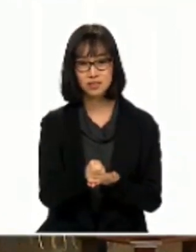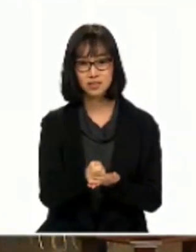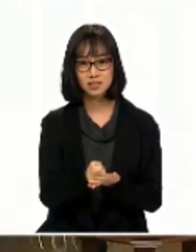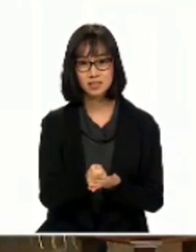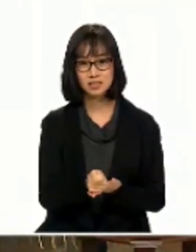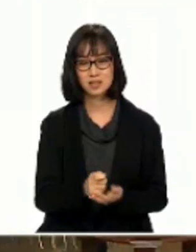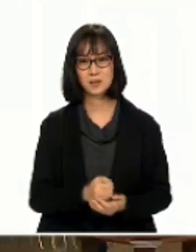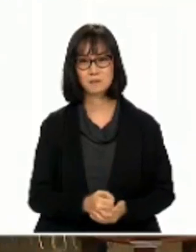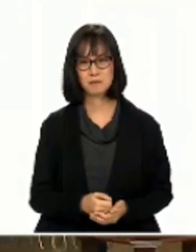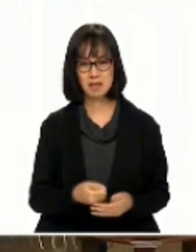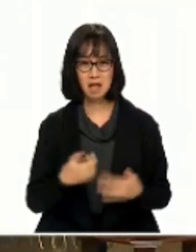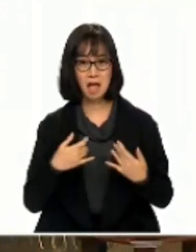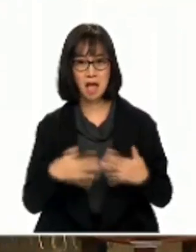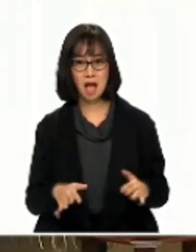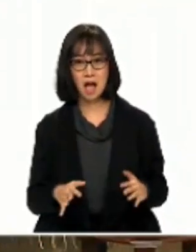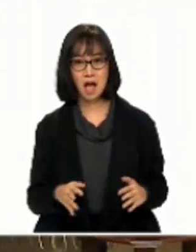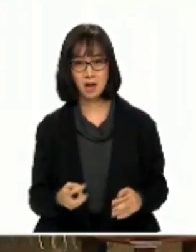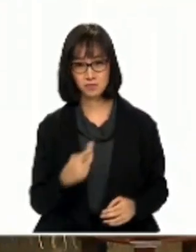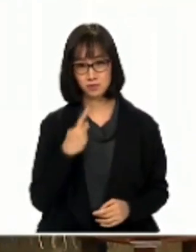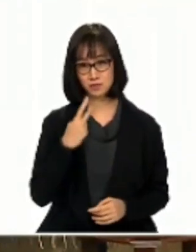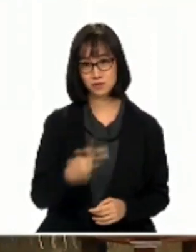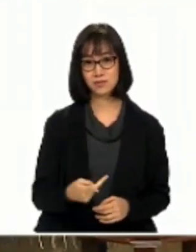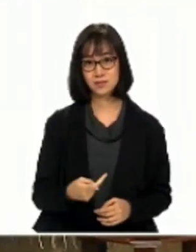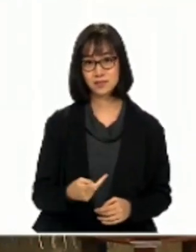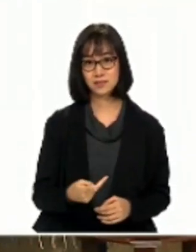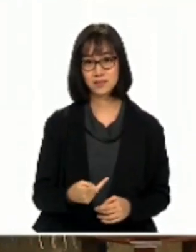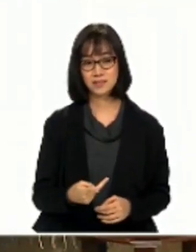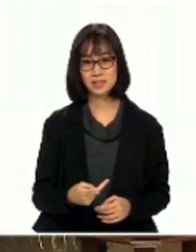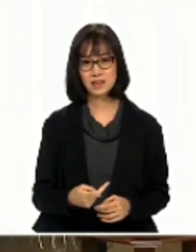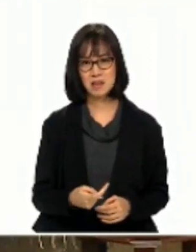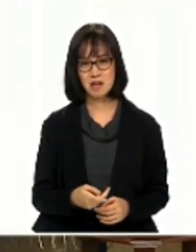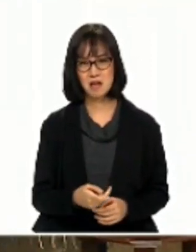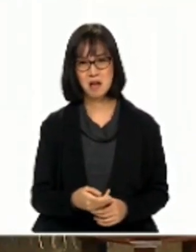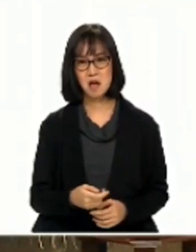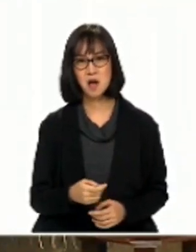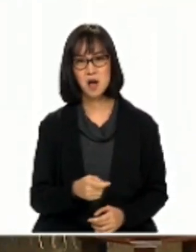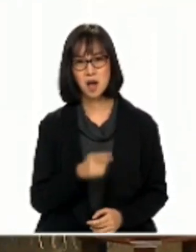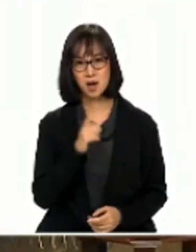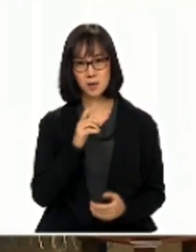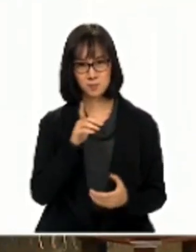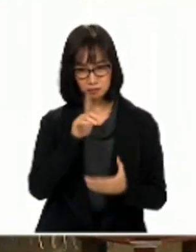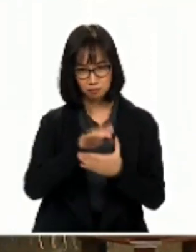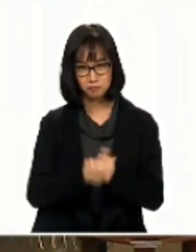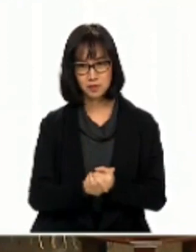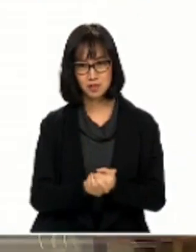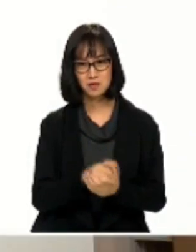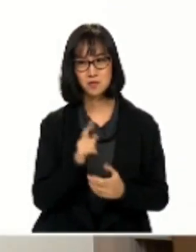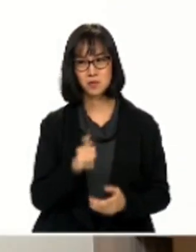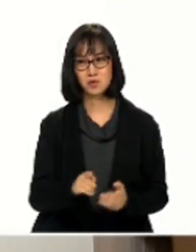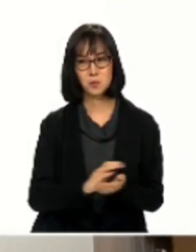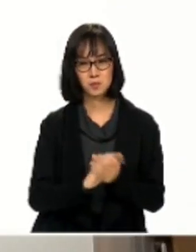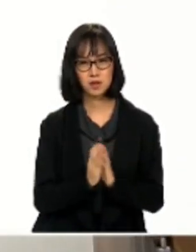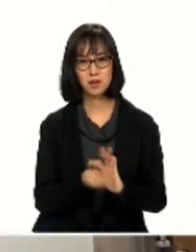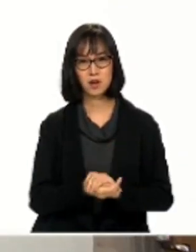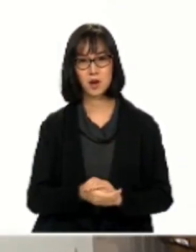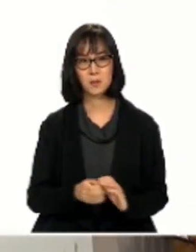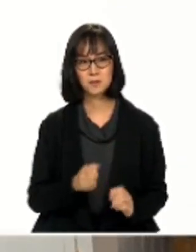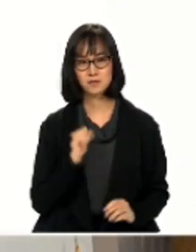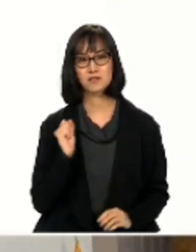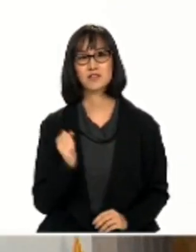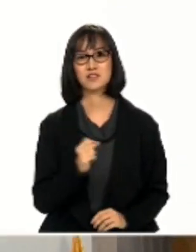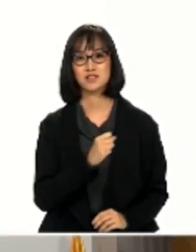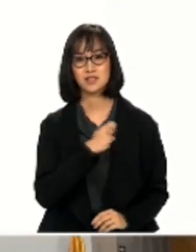niya testify, sabi ko, Bong, maniwala ka hindi, you will be a senator. Totoo